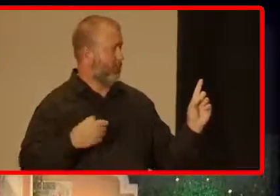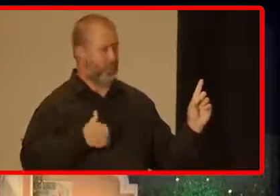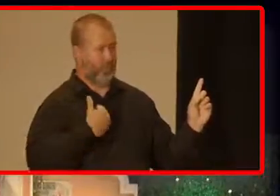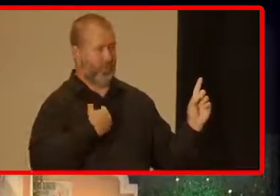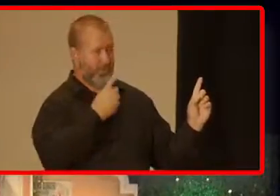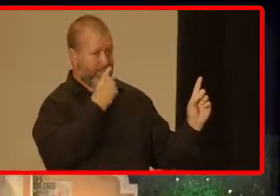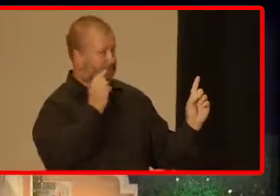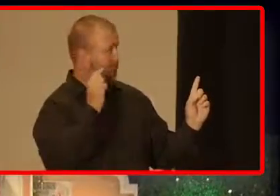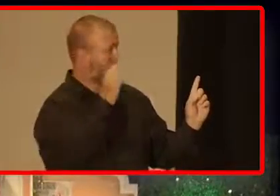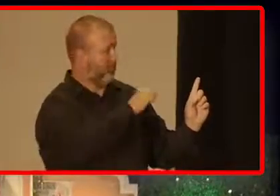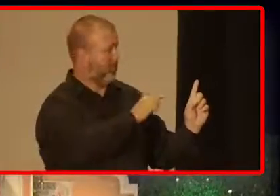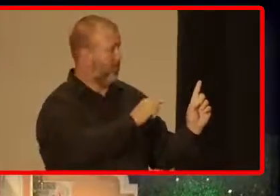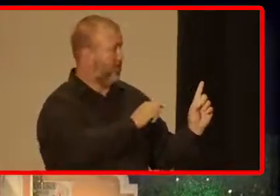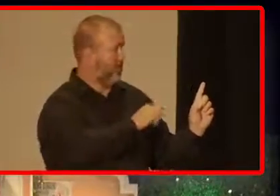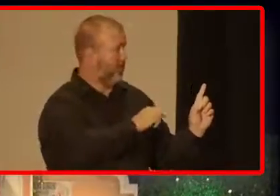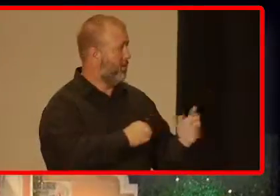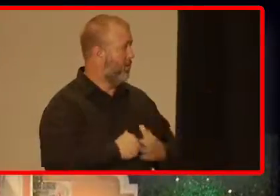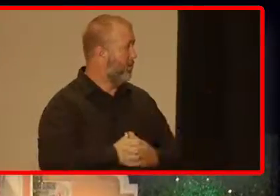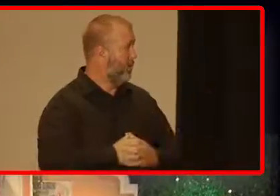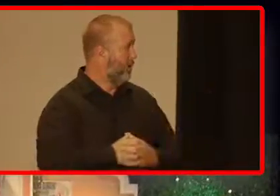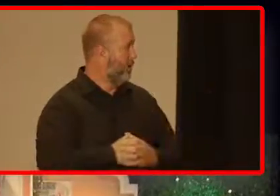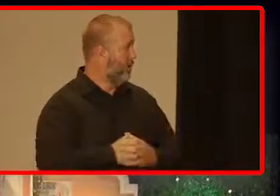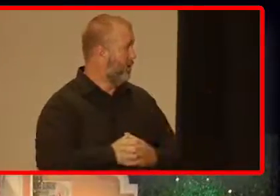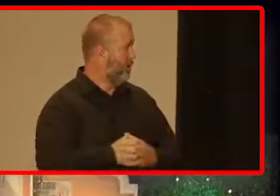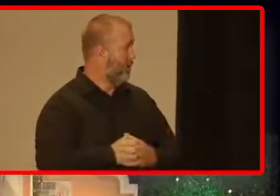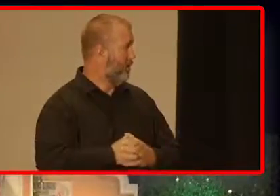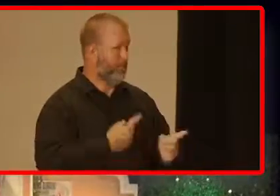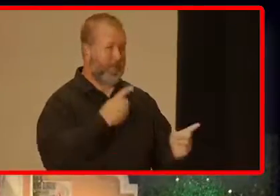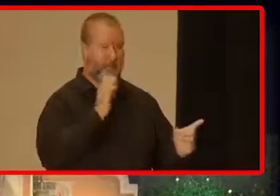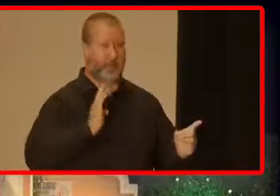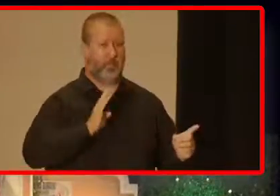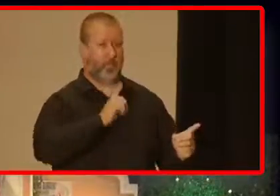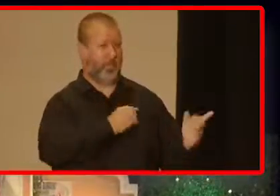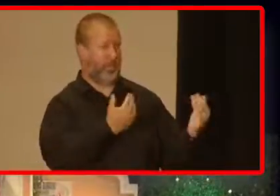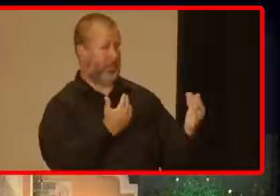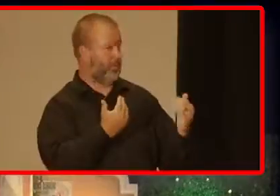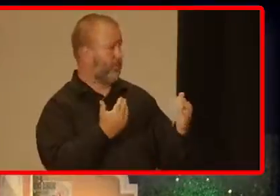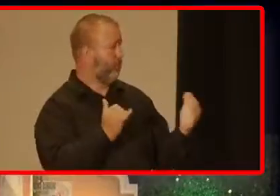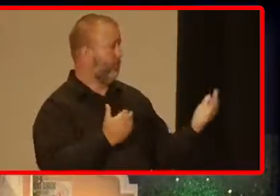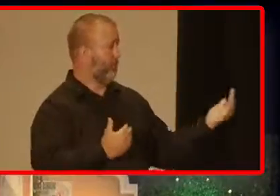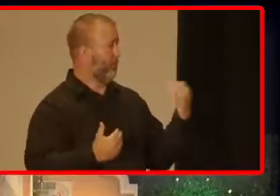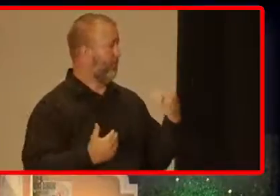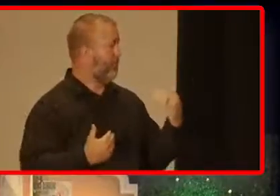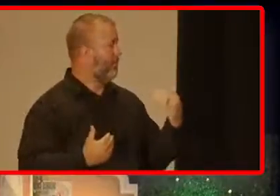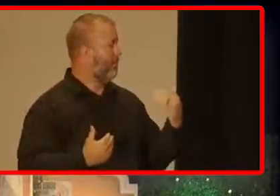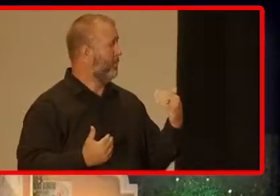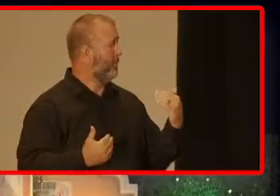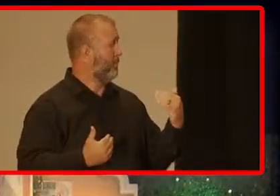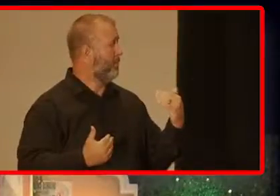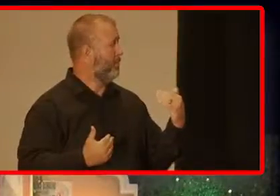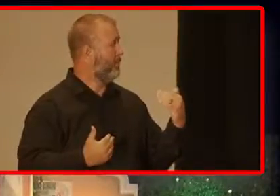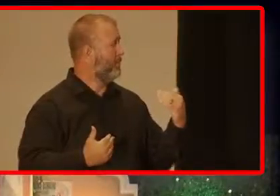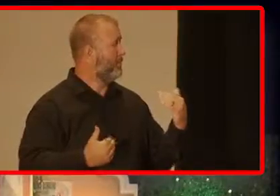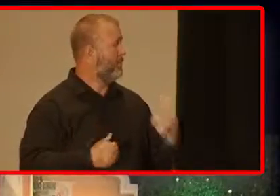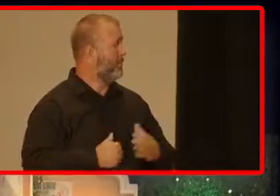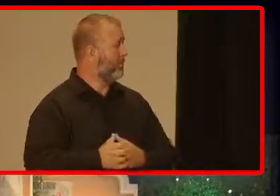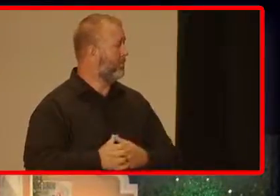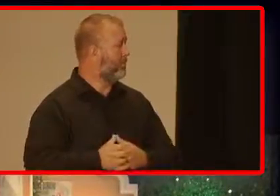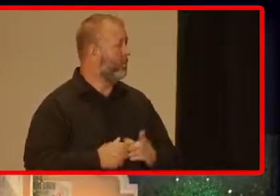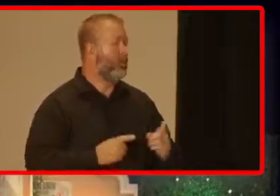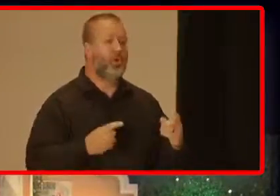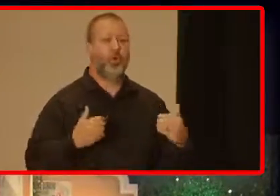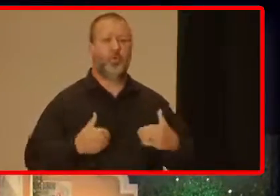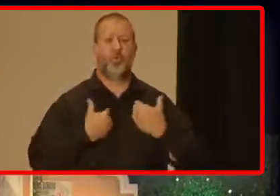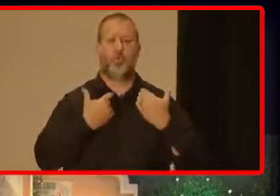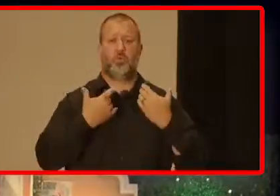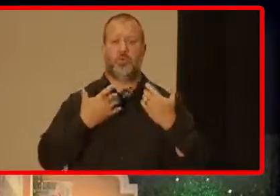that side so we're not standing in front of everybody. If the board, if you all come down and group on this side, yeah. So the Youth